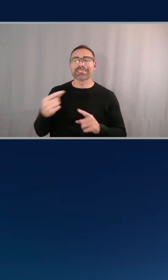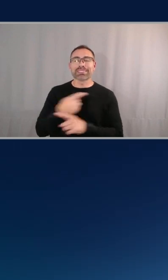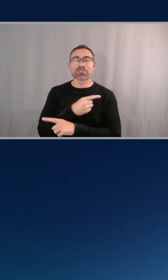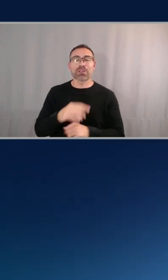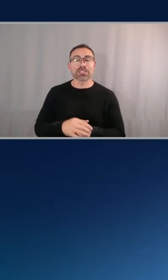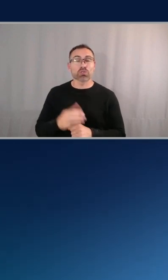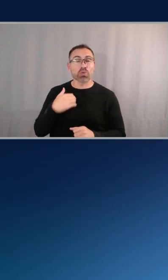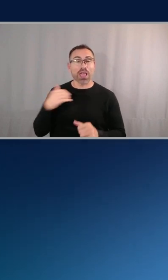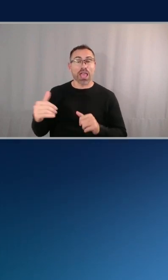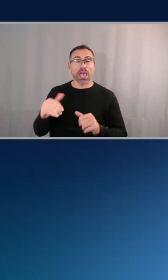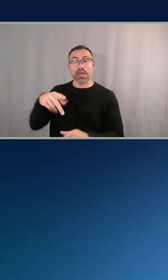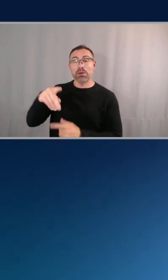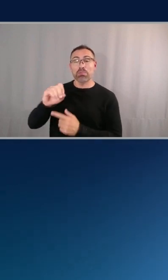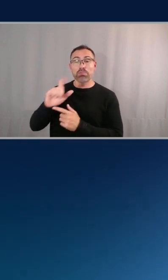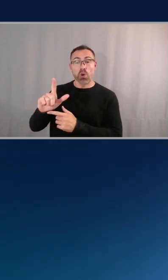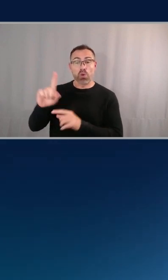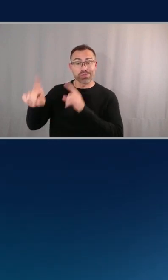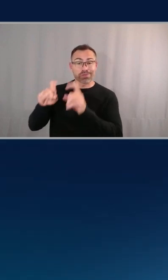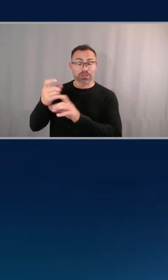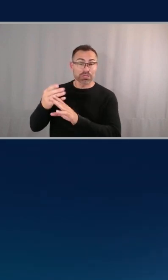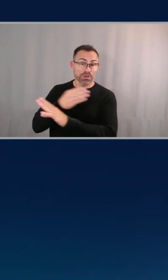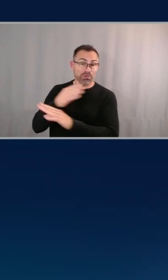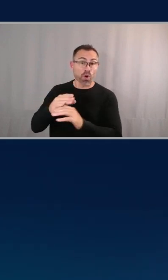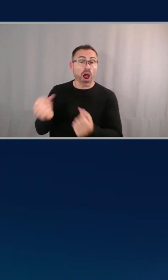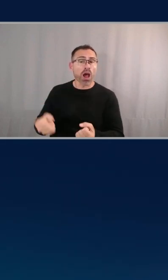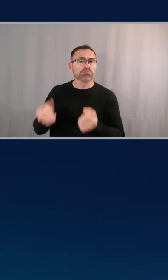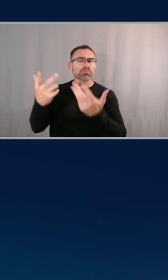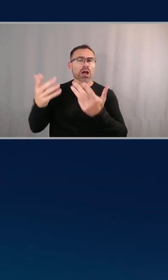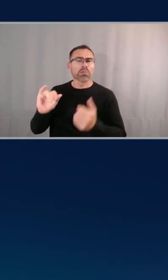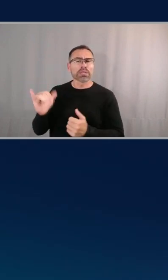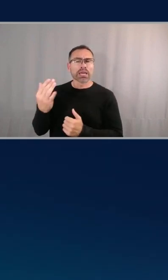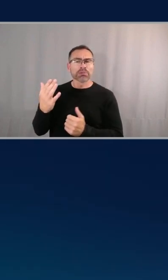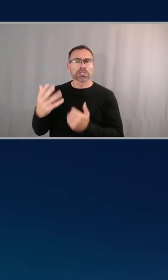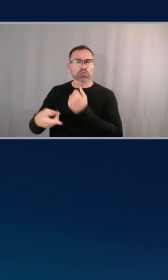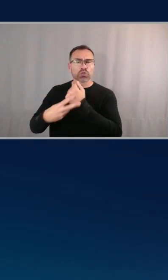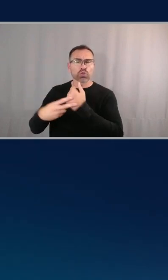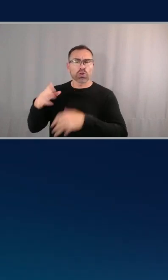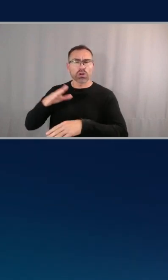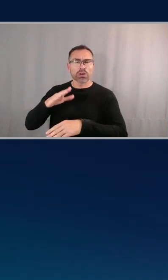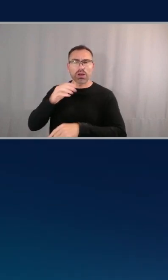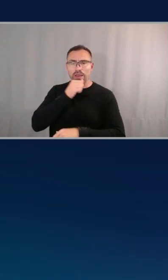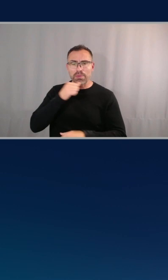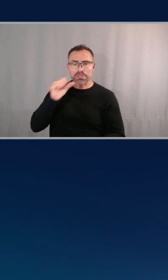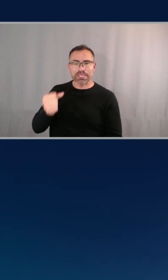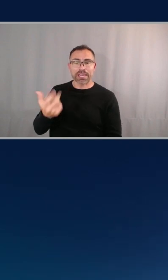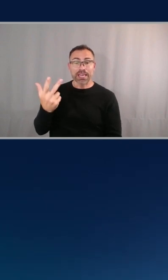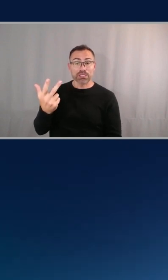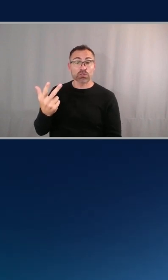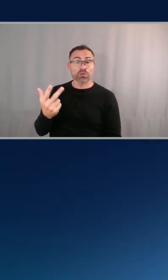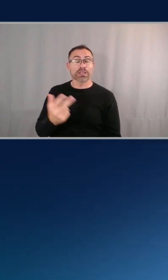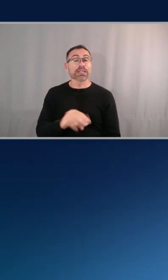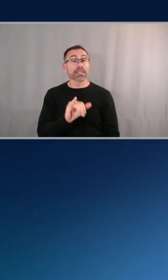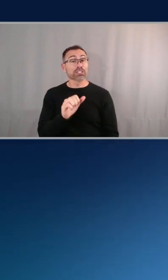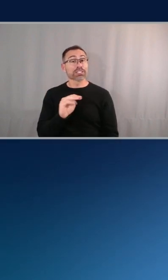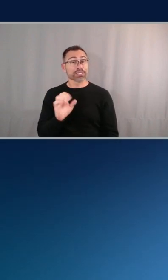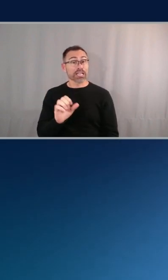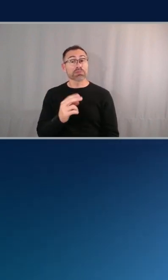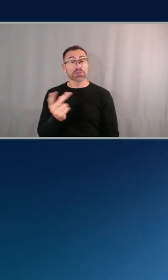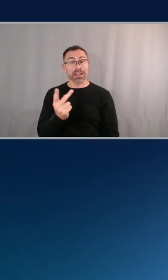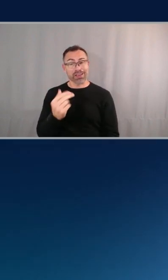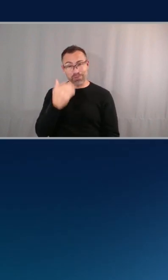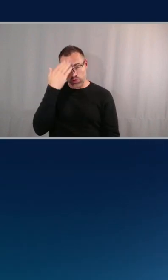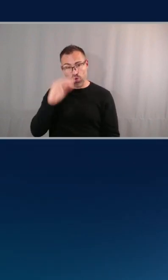see where we're at. How many objects are stored on Amazon S3 today? Jasmine and I kind of know this answer, but yeah, you nailed